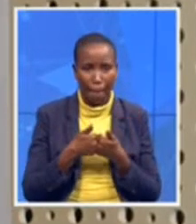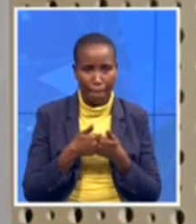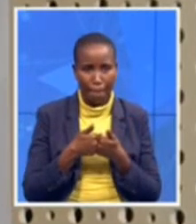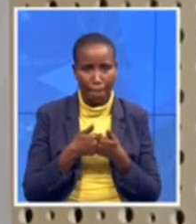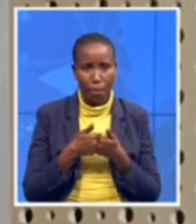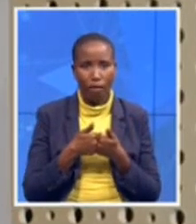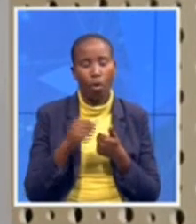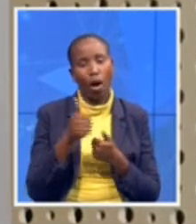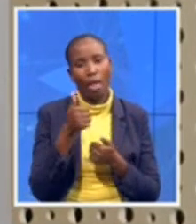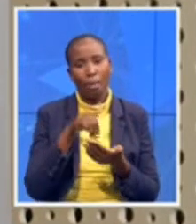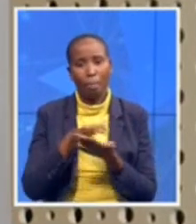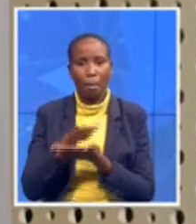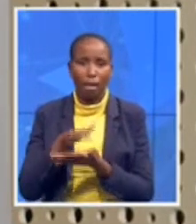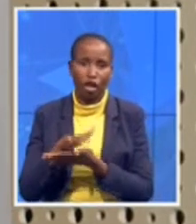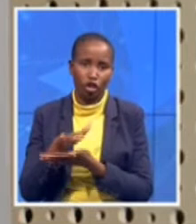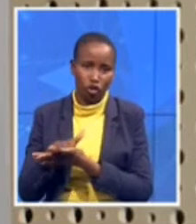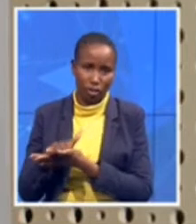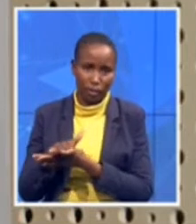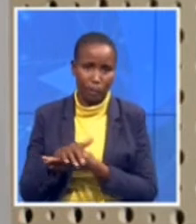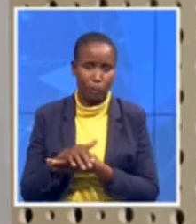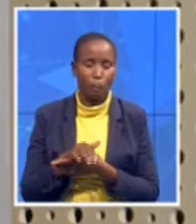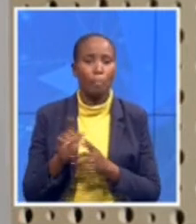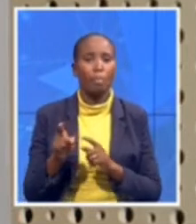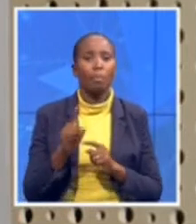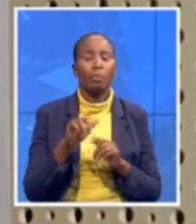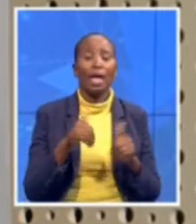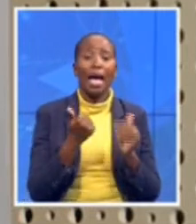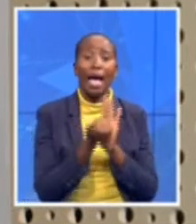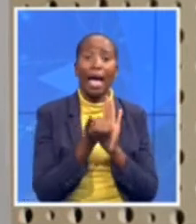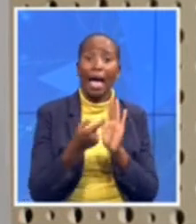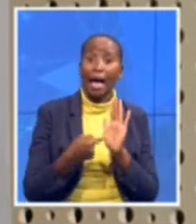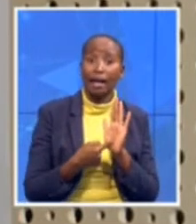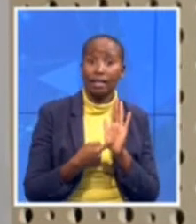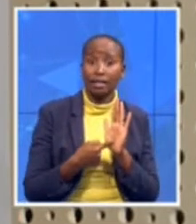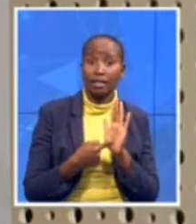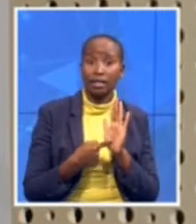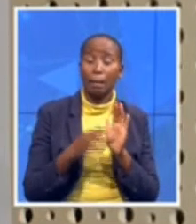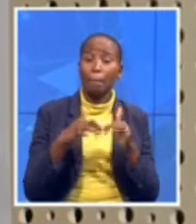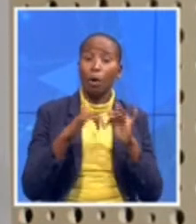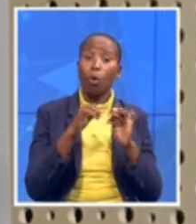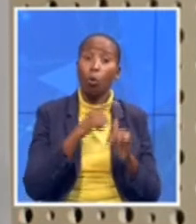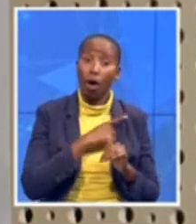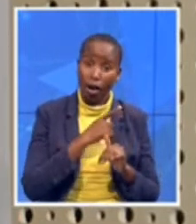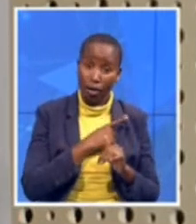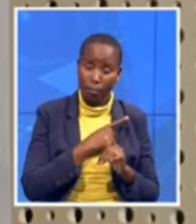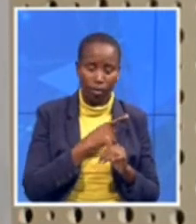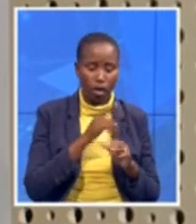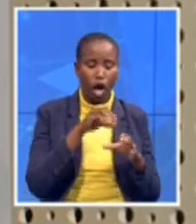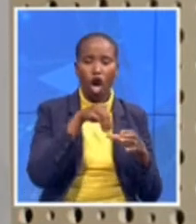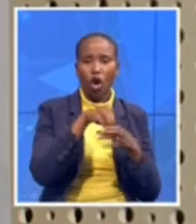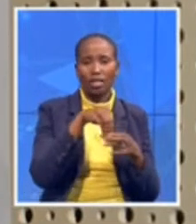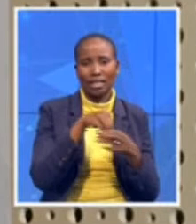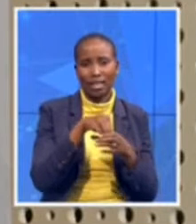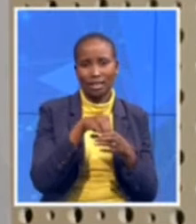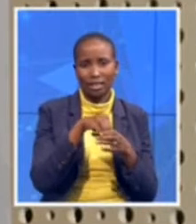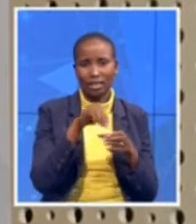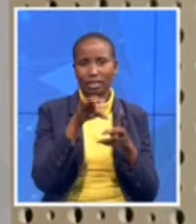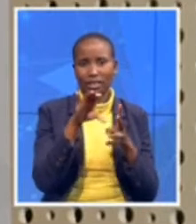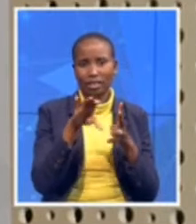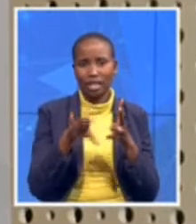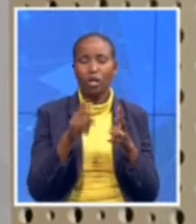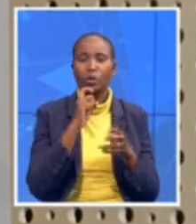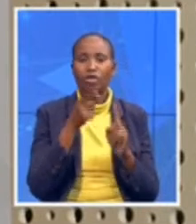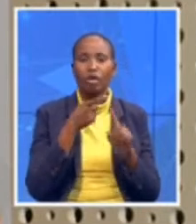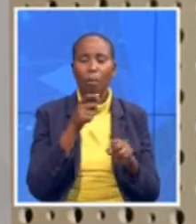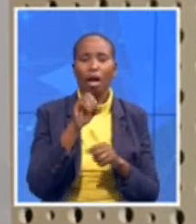of the Act was to make sure that content classification is used by FPB to protect consumers from